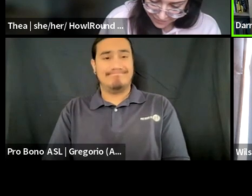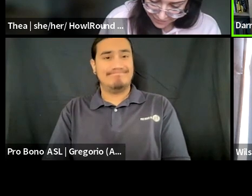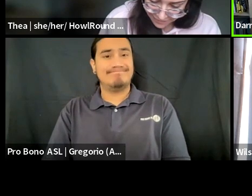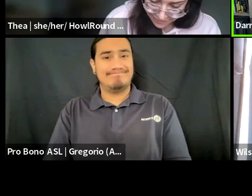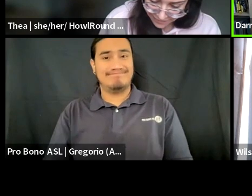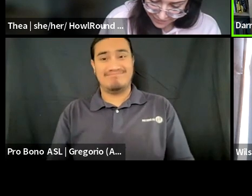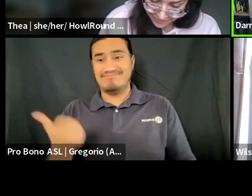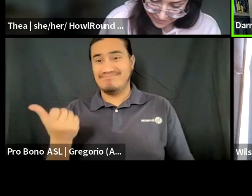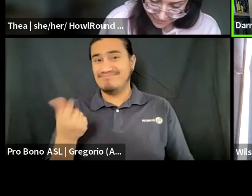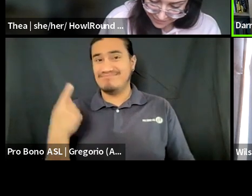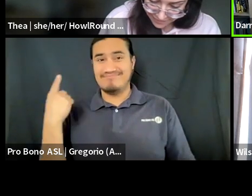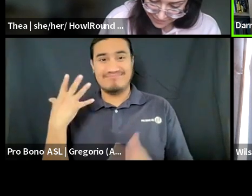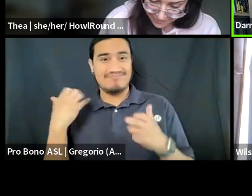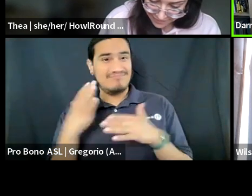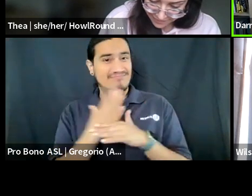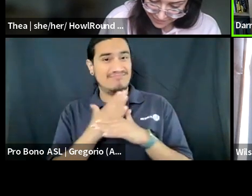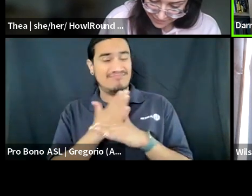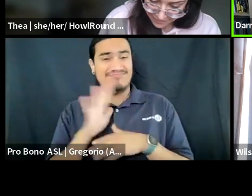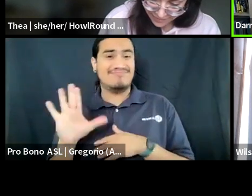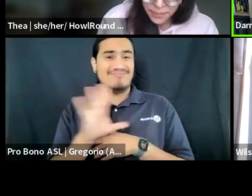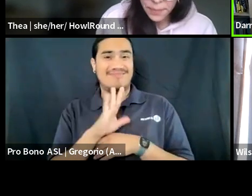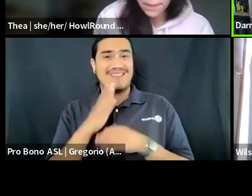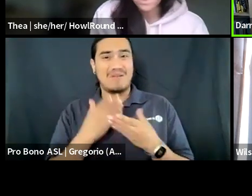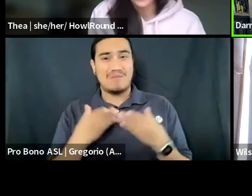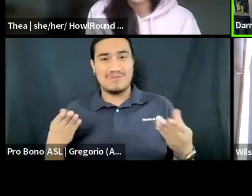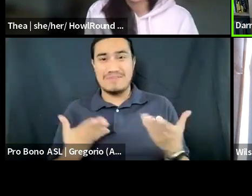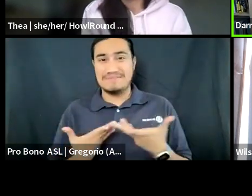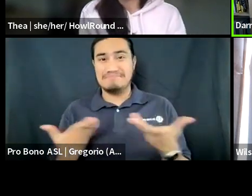Would anyone like to share their object?